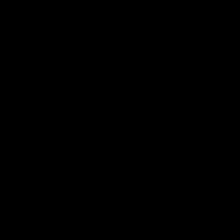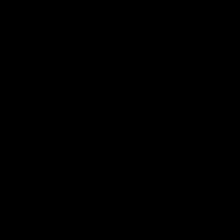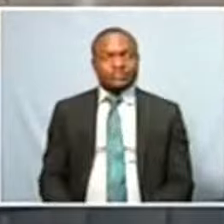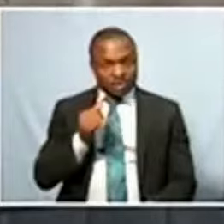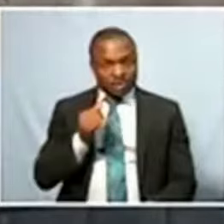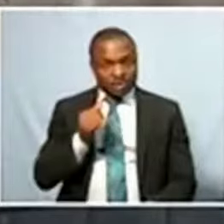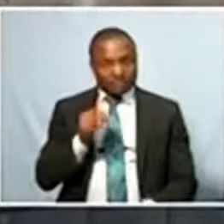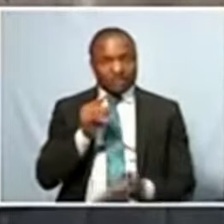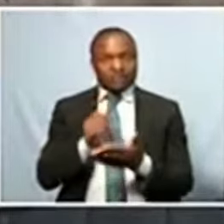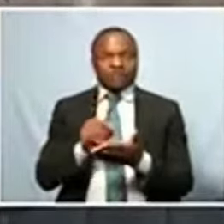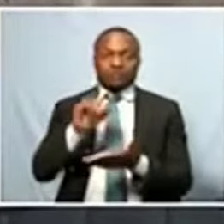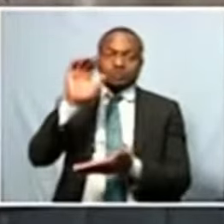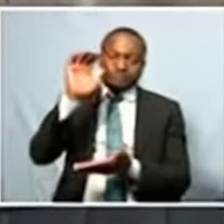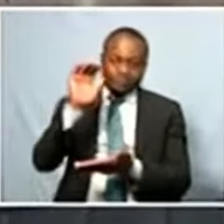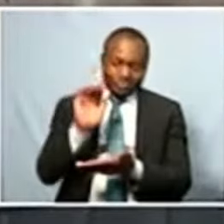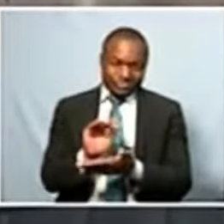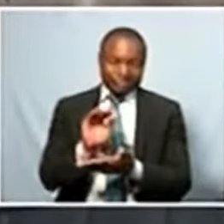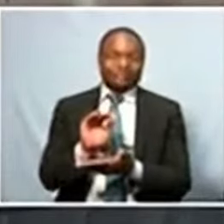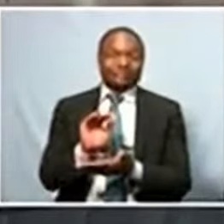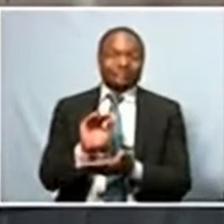This significant reduction,